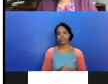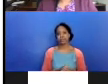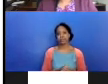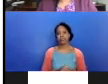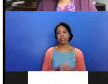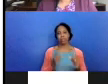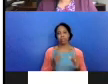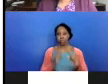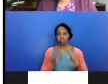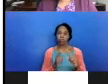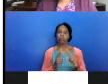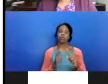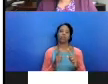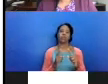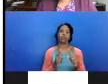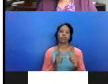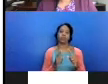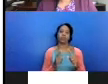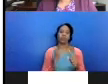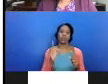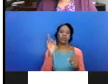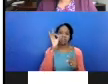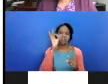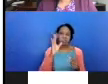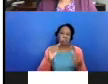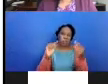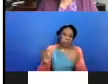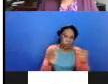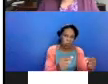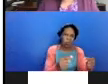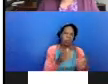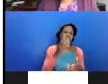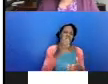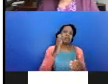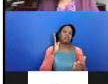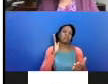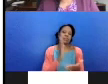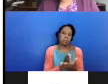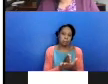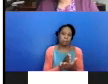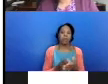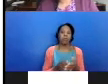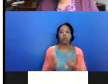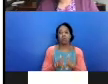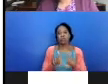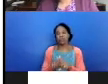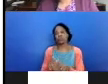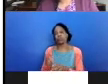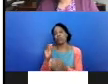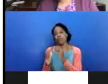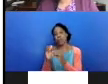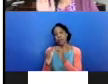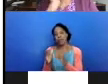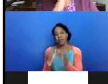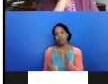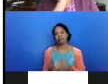harm. Um, so also, I was I was nervous about going near the trauma conversation. I'm